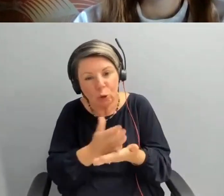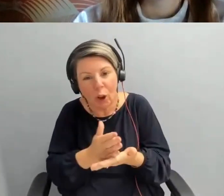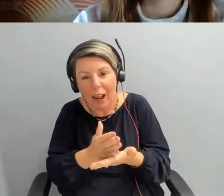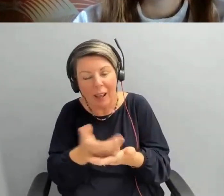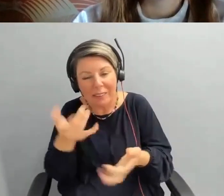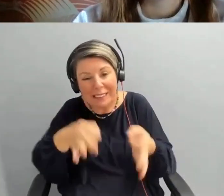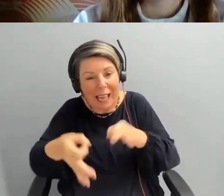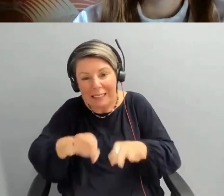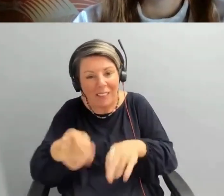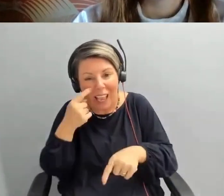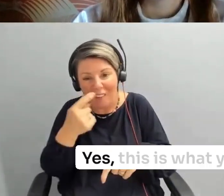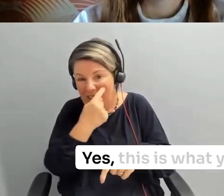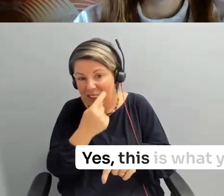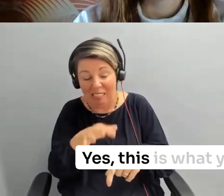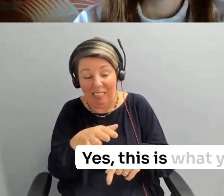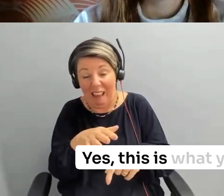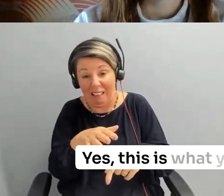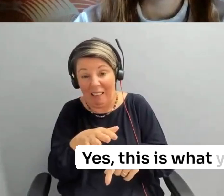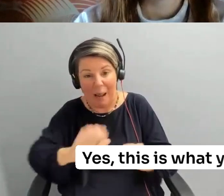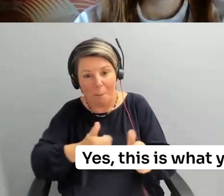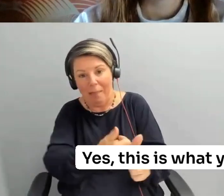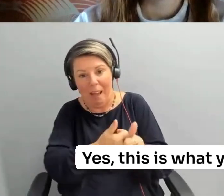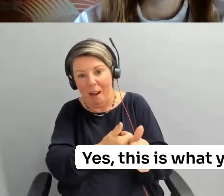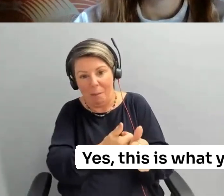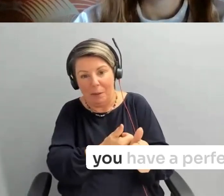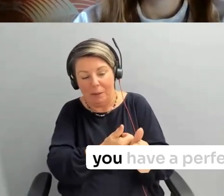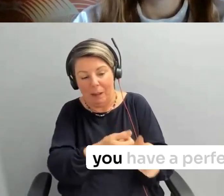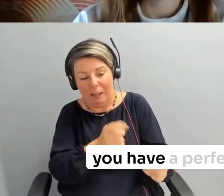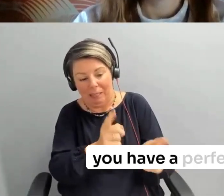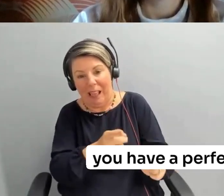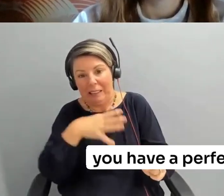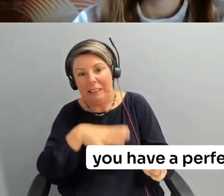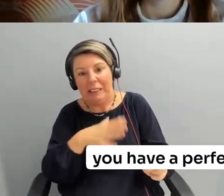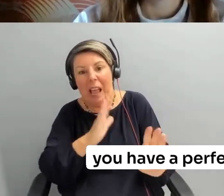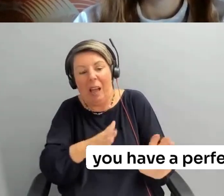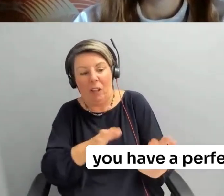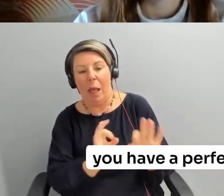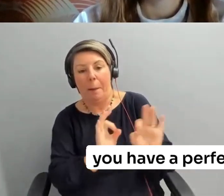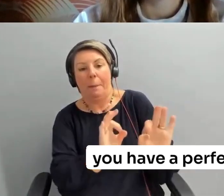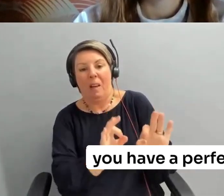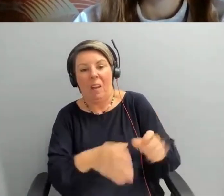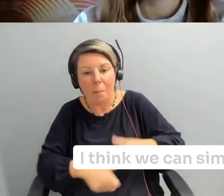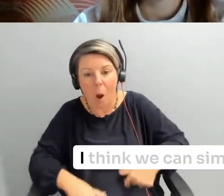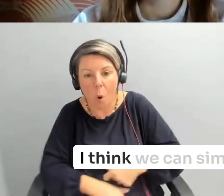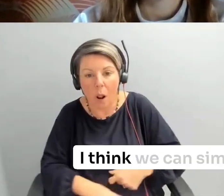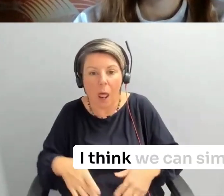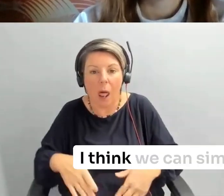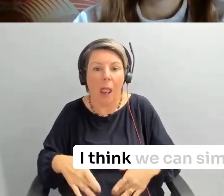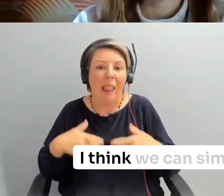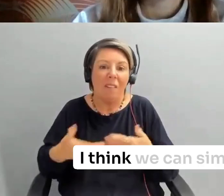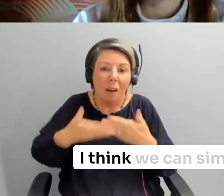would say, yes, this is what you need, and this will make you have a perfect bowel and live forever. I